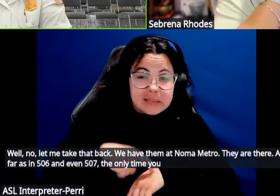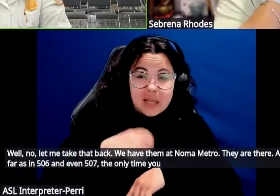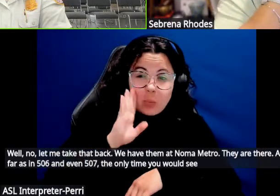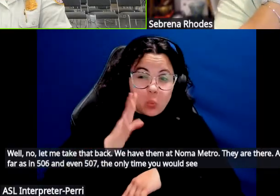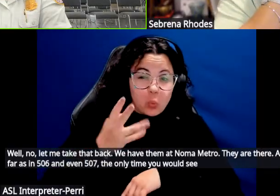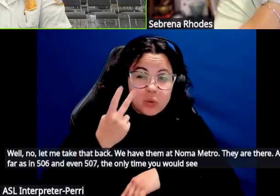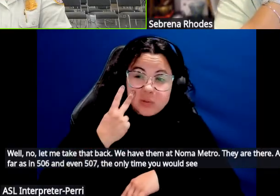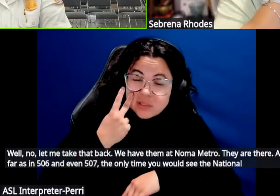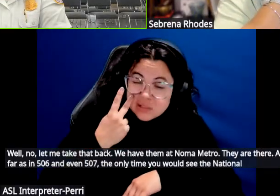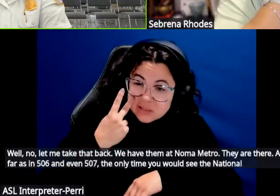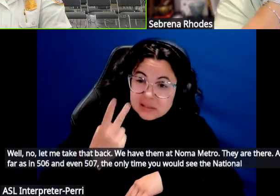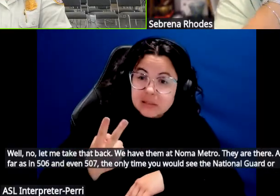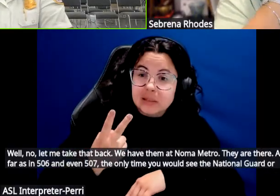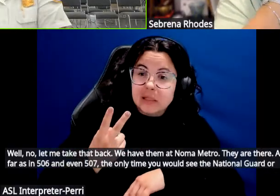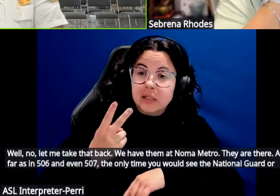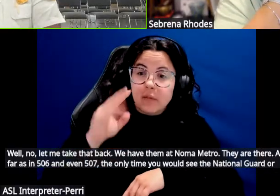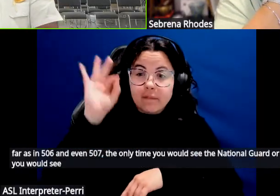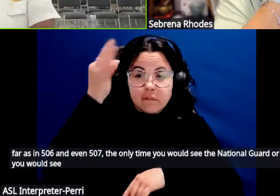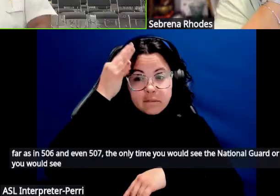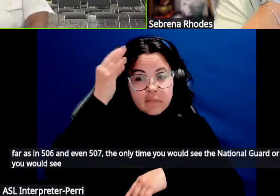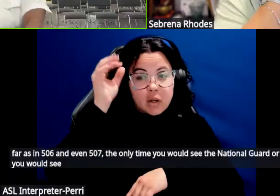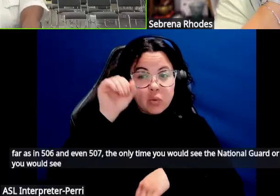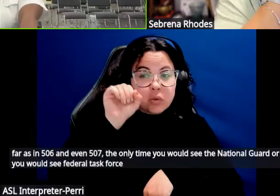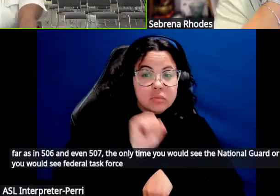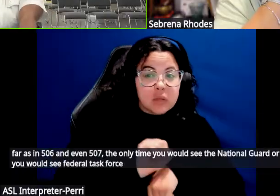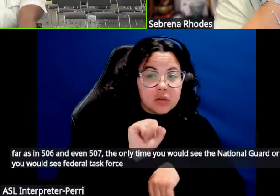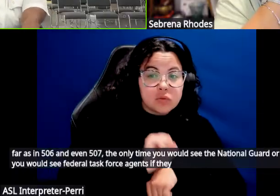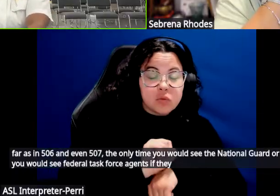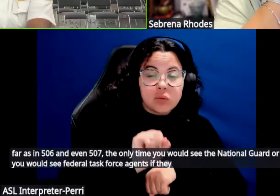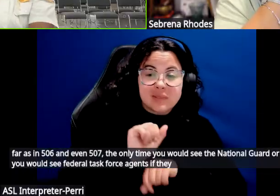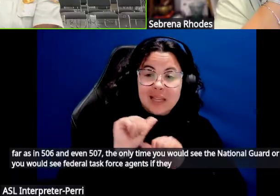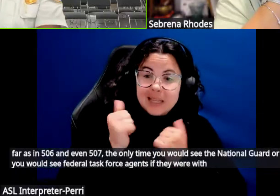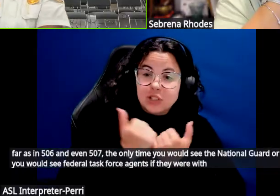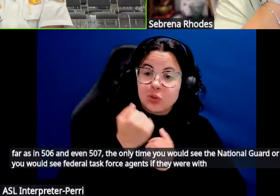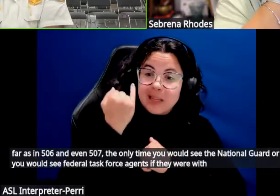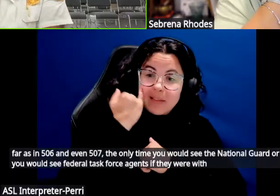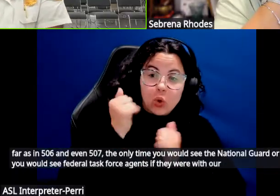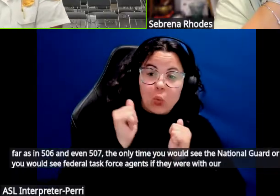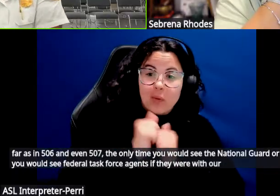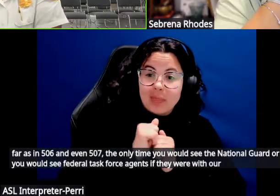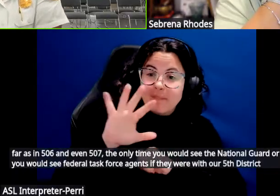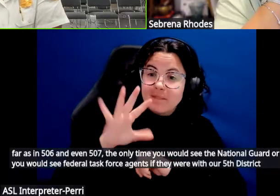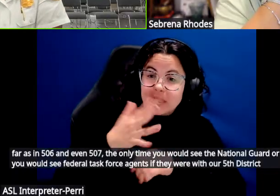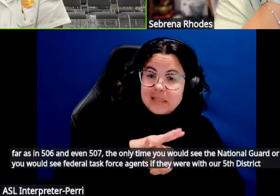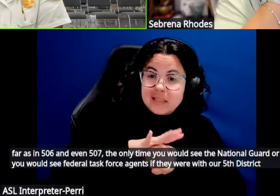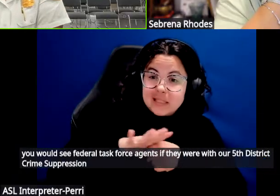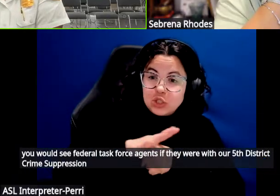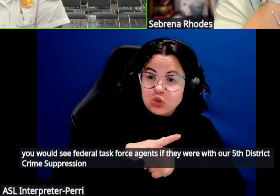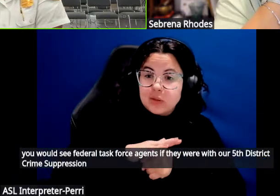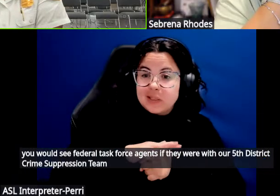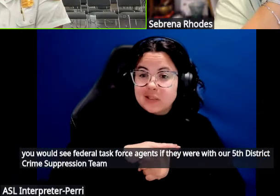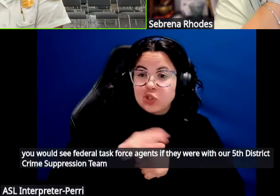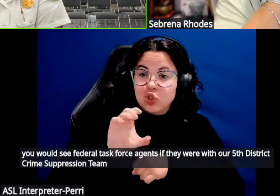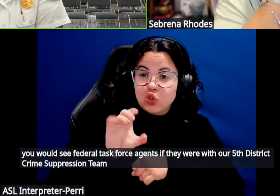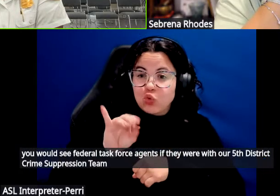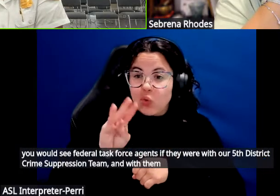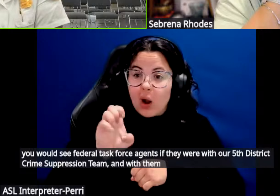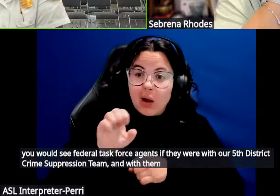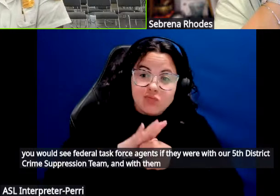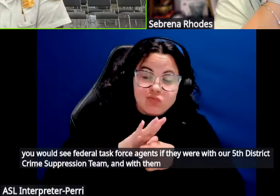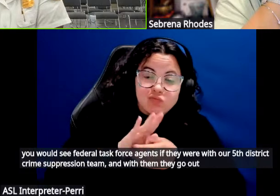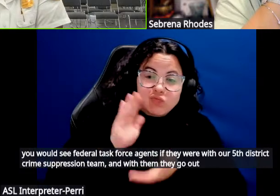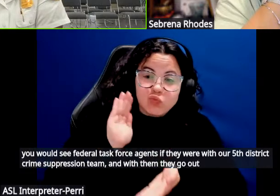National Guard or you would see federal task force agents if they were with our 5th district crime suppression team, and with them they go out and